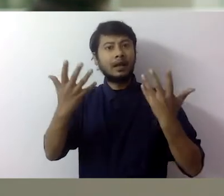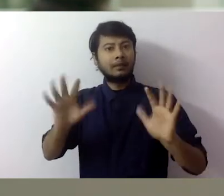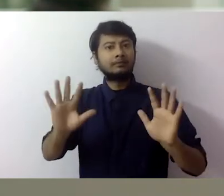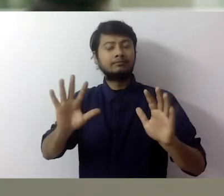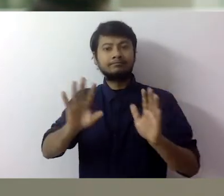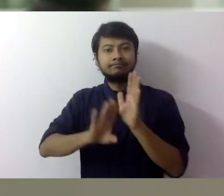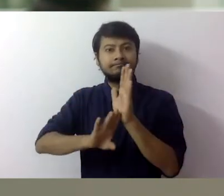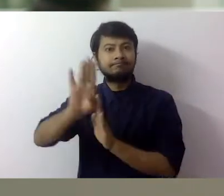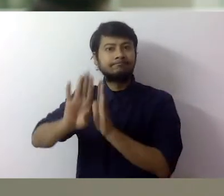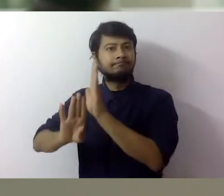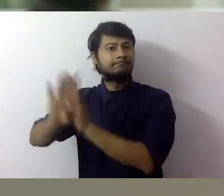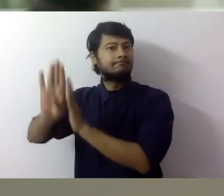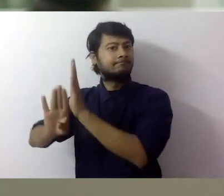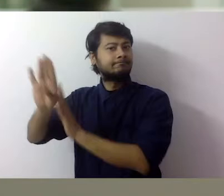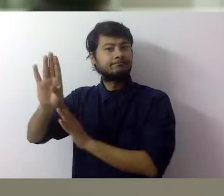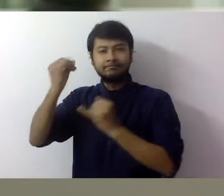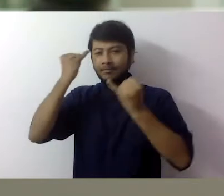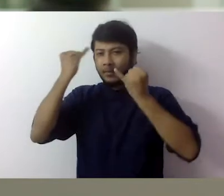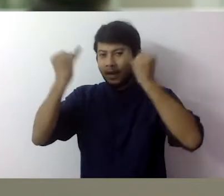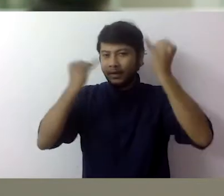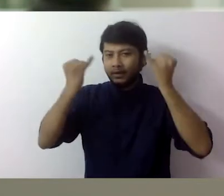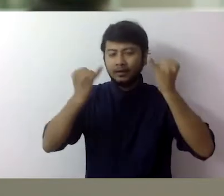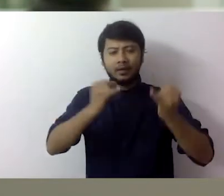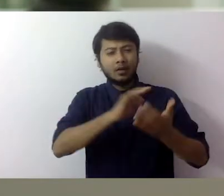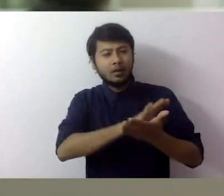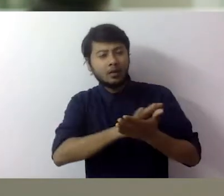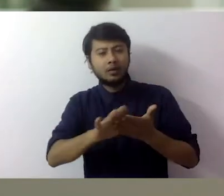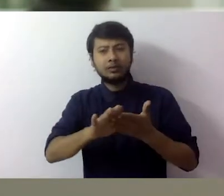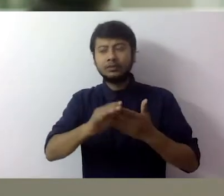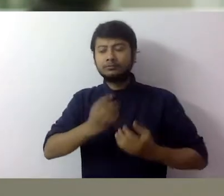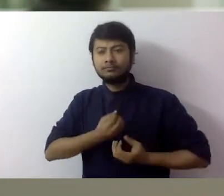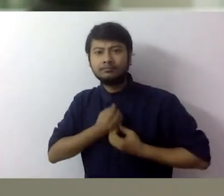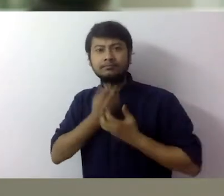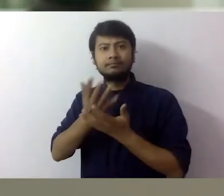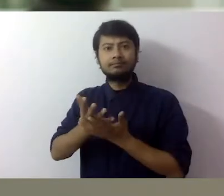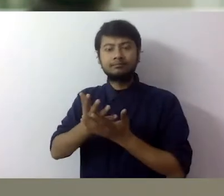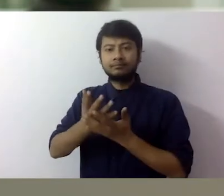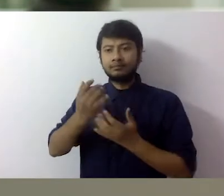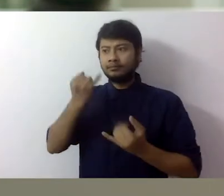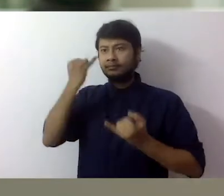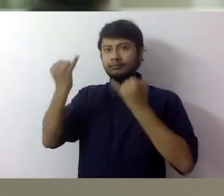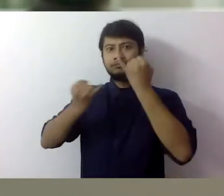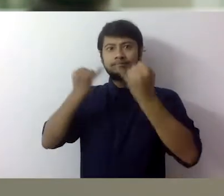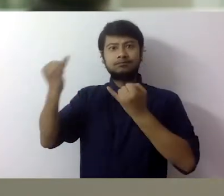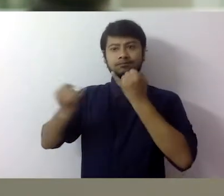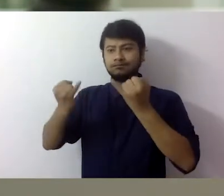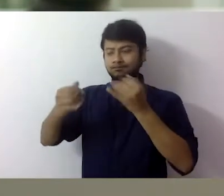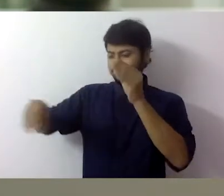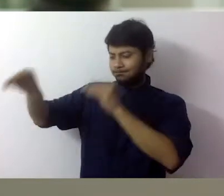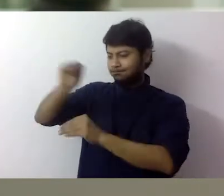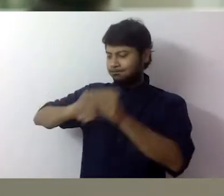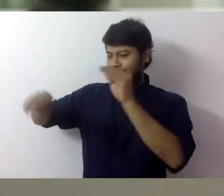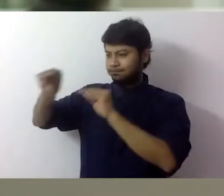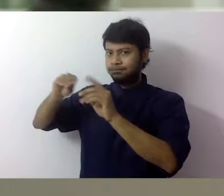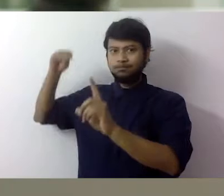things happen. Instances when ingenuity, integrity, and invention come together to create definitive moments that